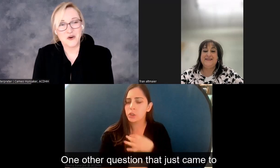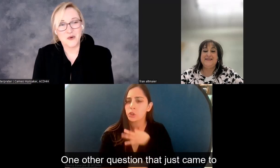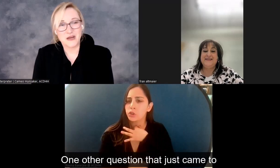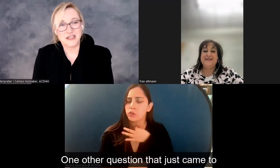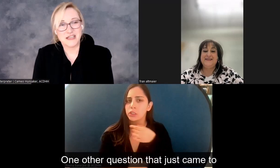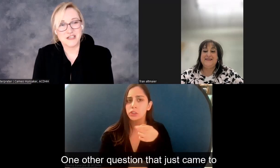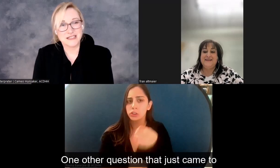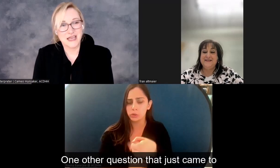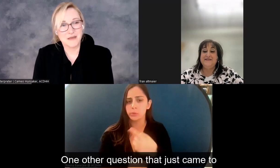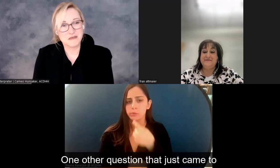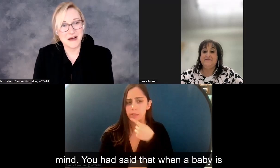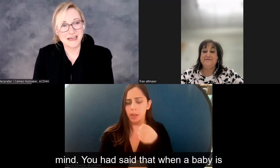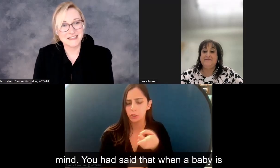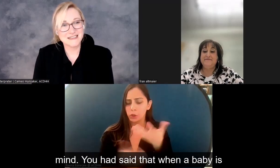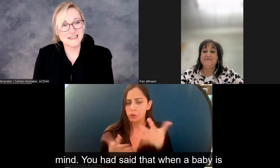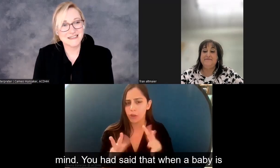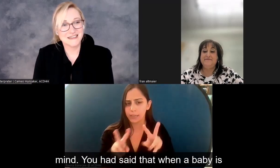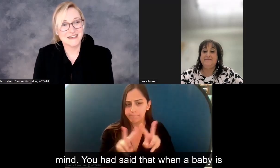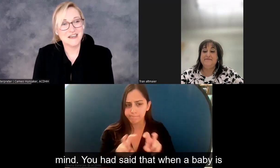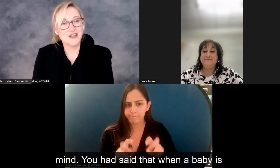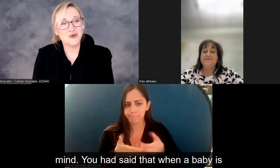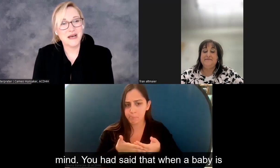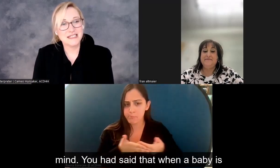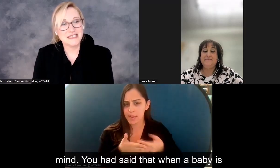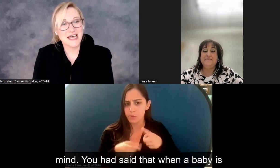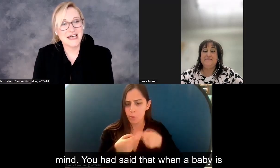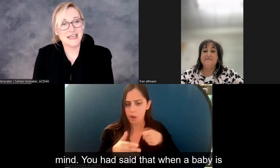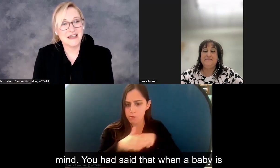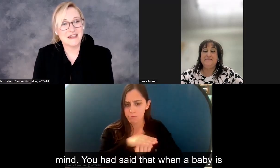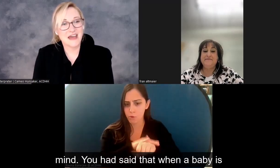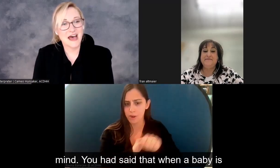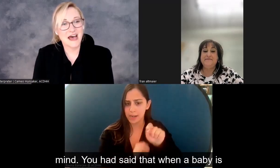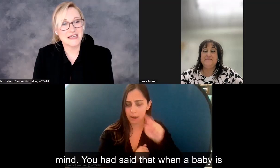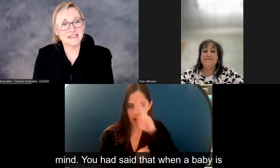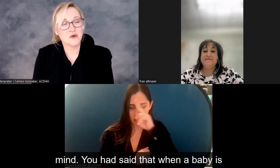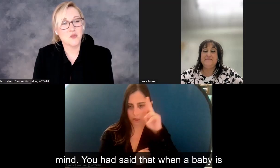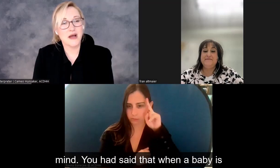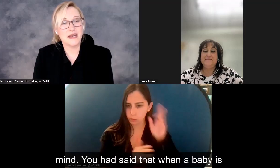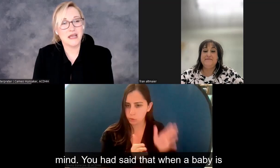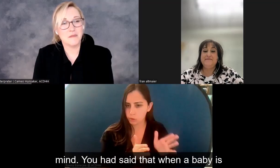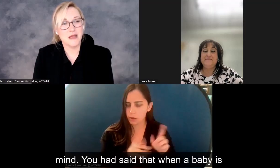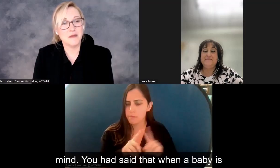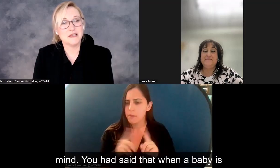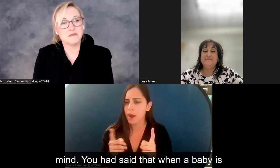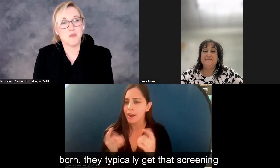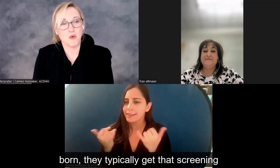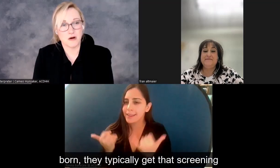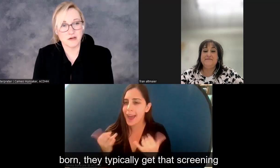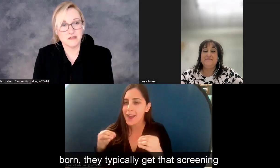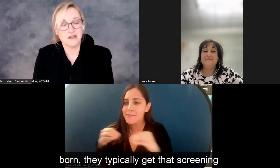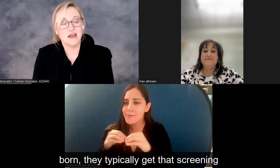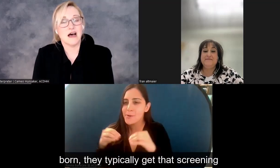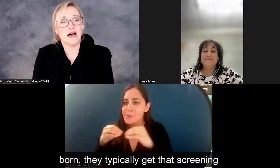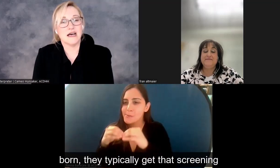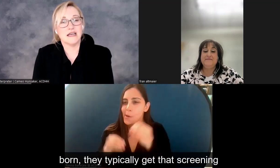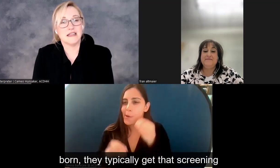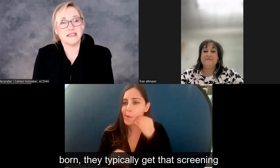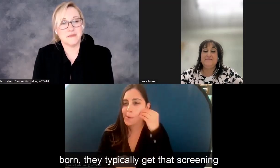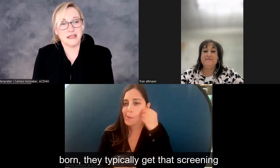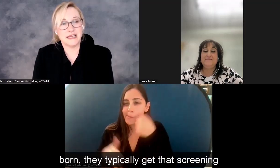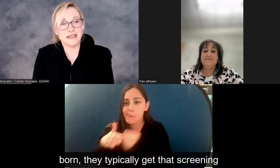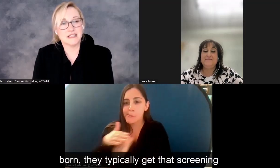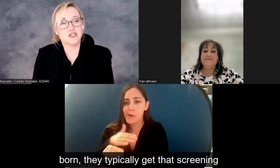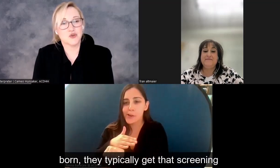One other question that just came to mind. You had said that when a baby is born,